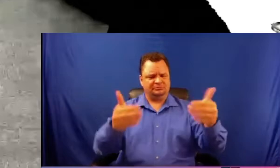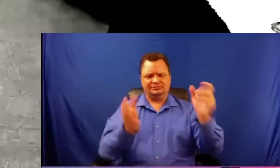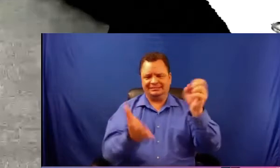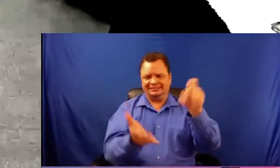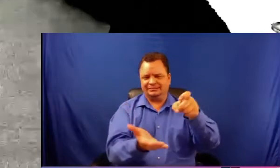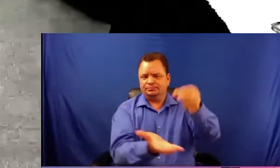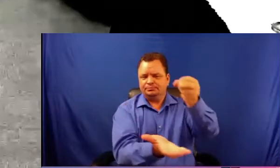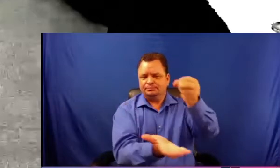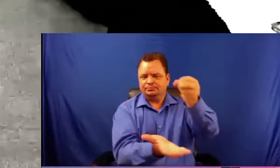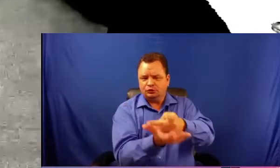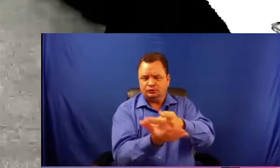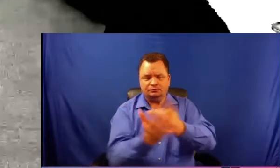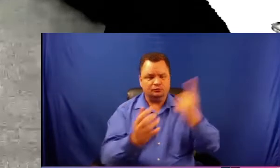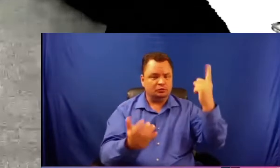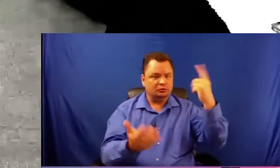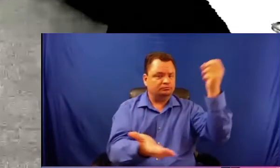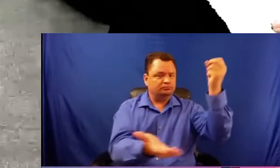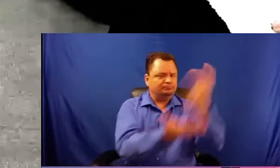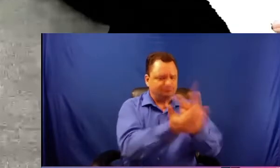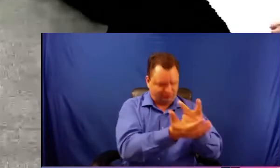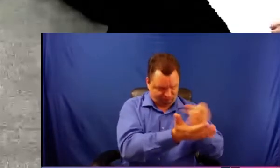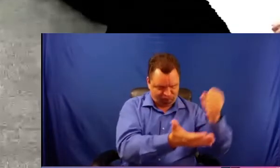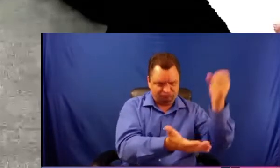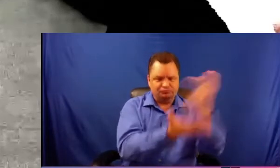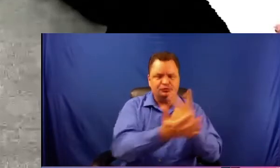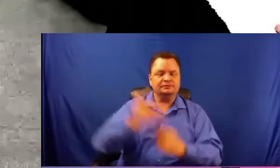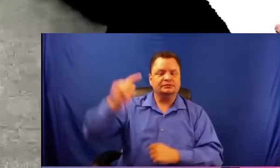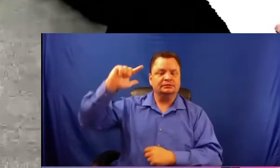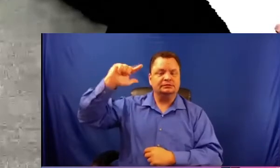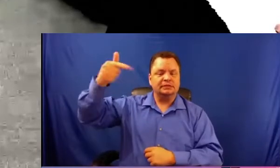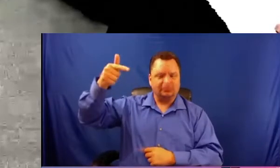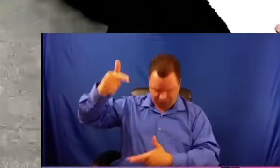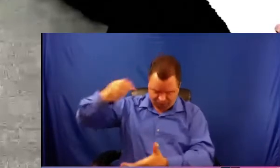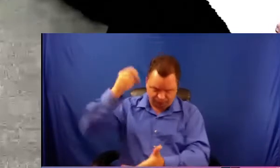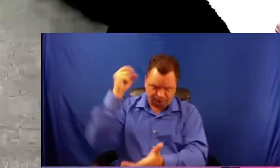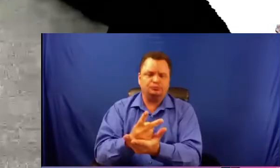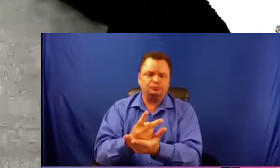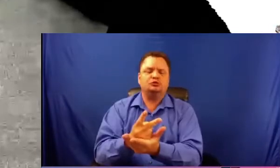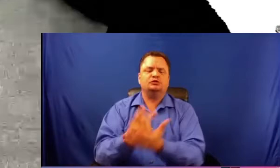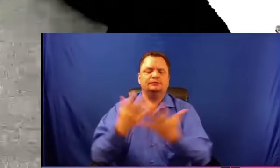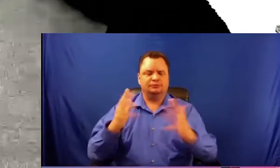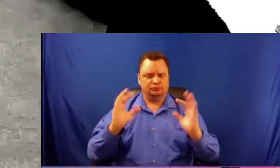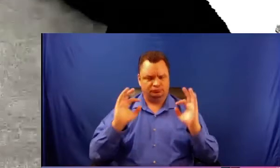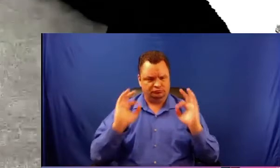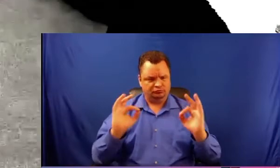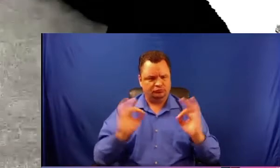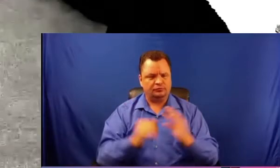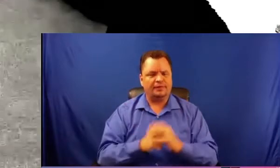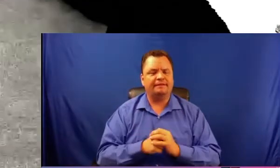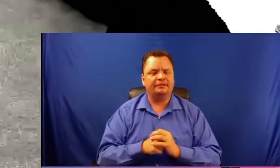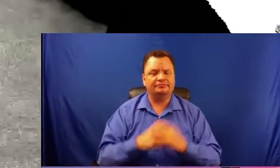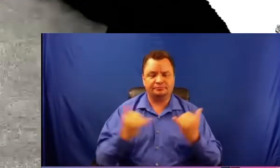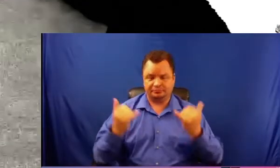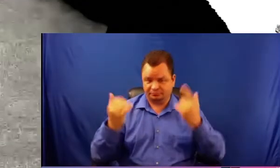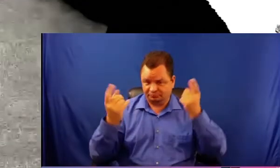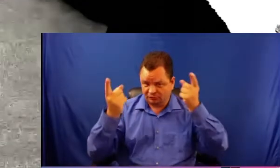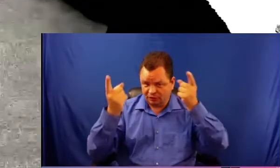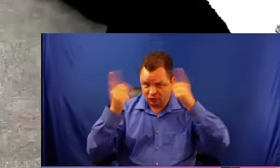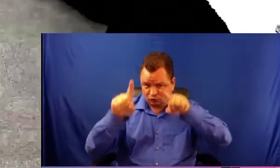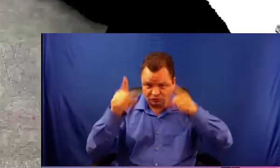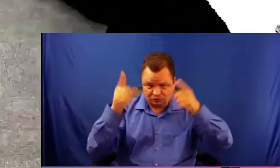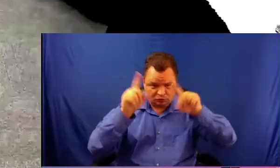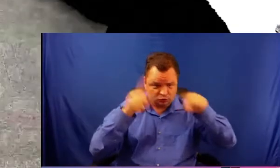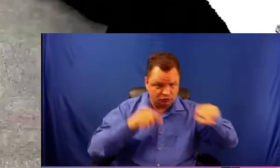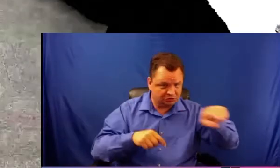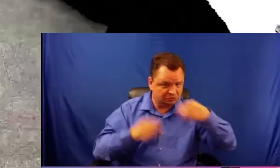Make a motion to approve. Okay, second? Second. I think we've got enough. Okay, all in favor? Aye.